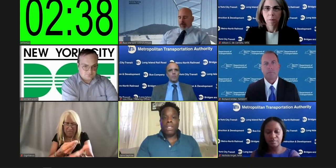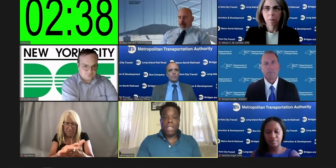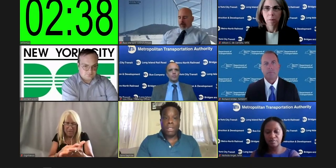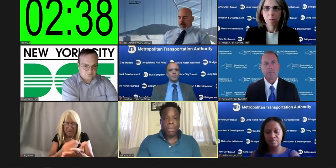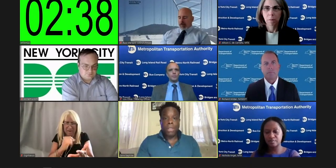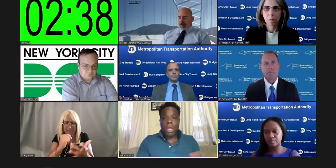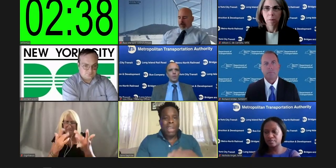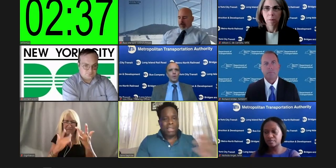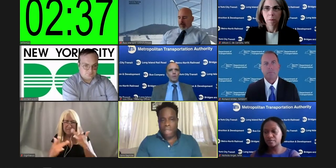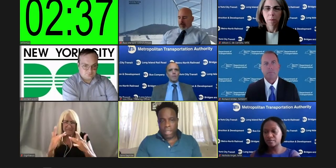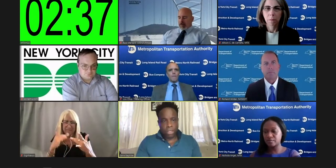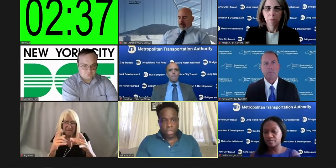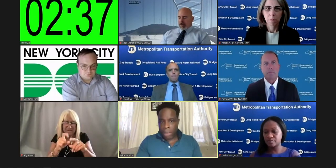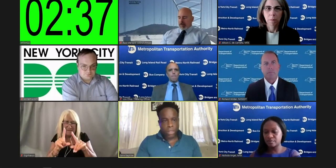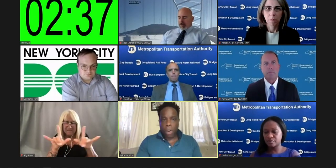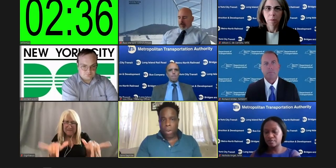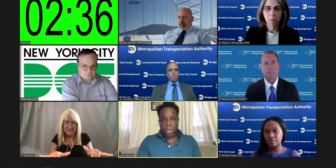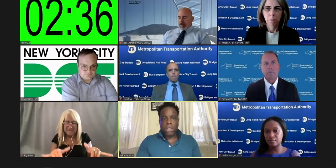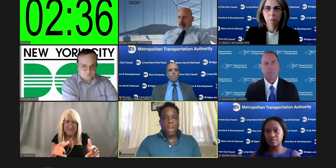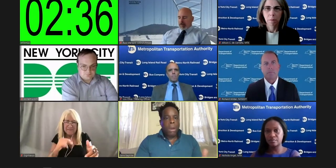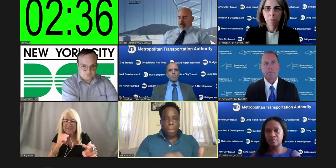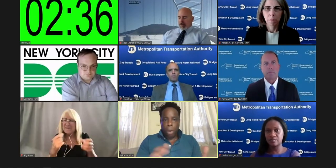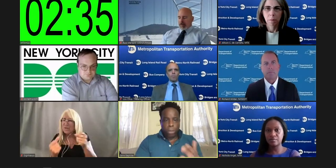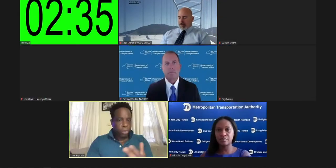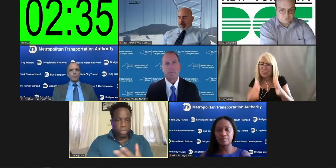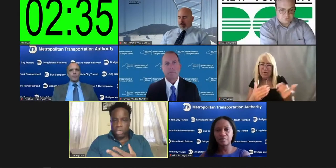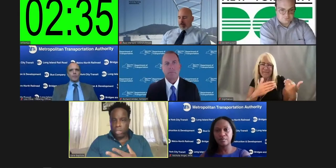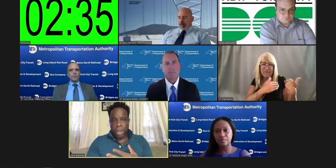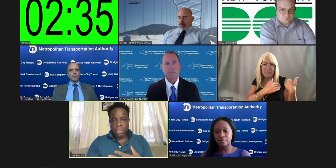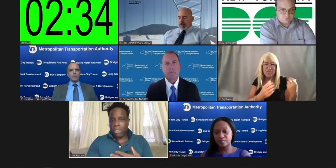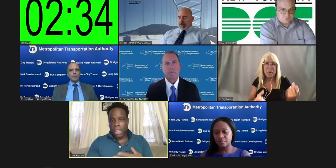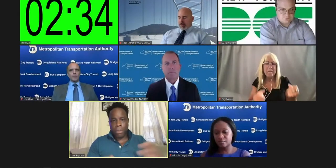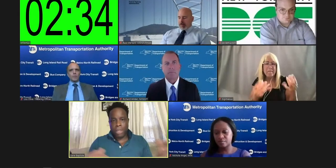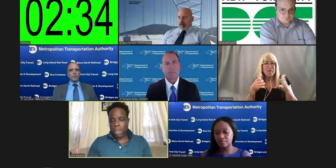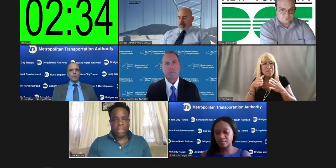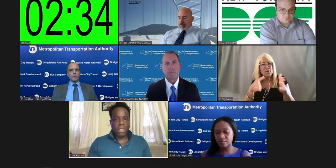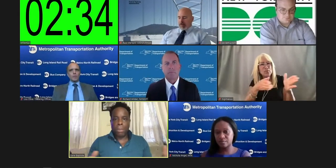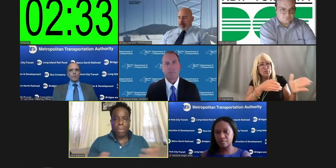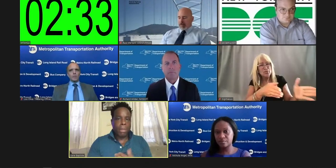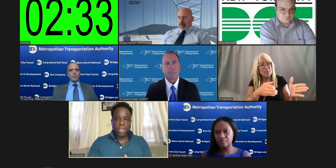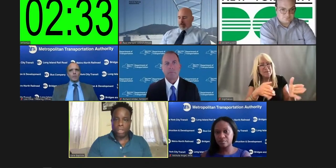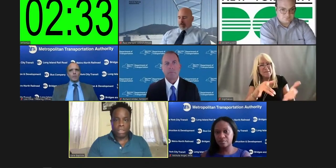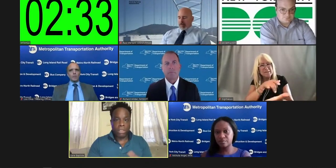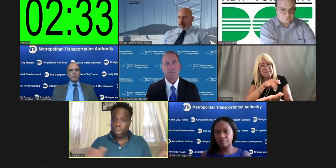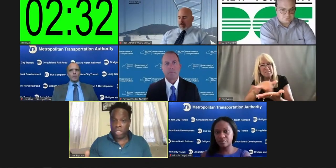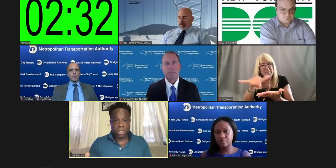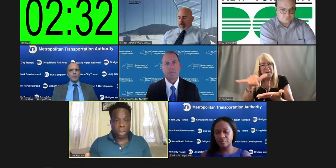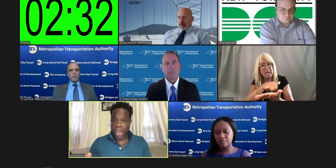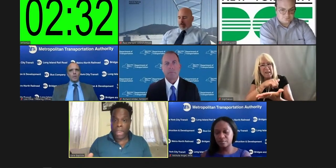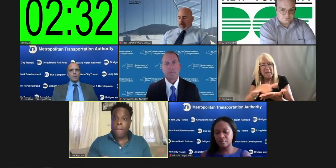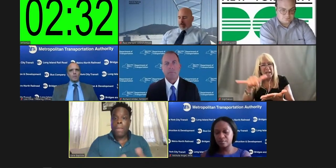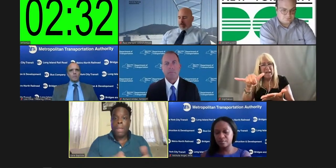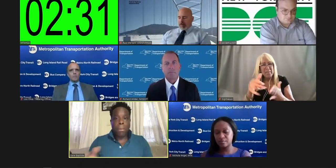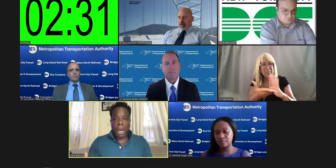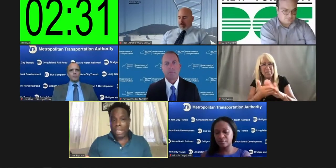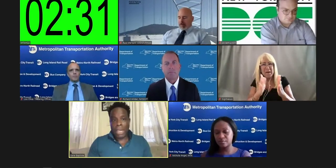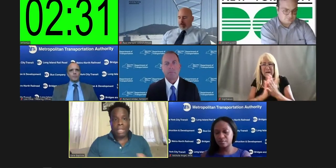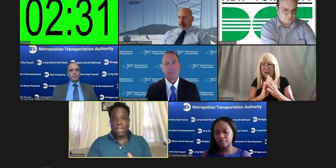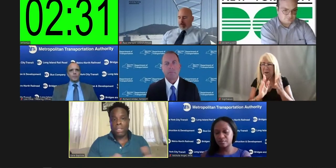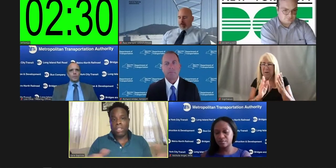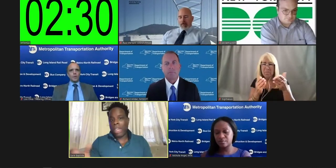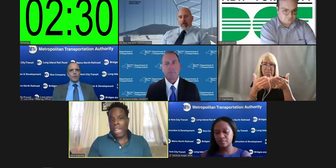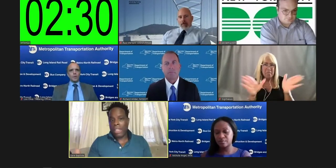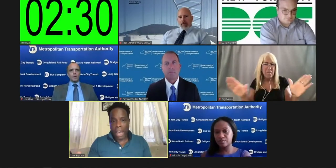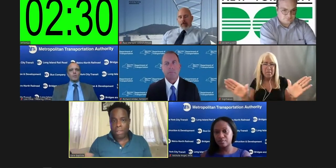of their systems it's not driver's faults multiple streets throughout the city have been turned into public streets which is okay bike